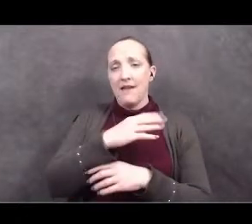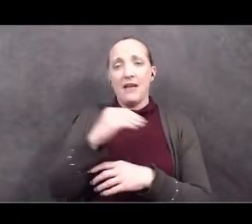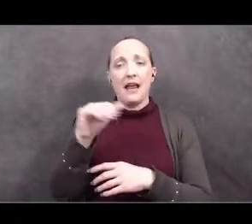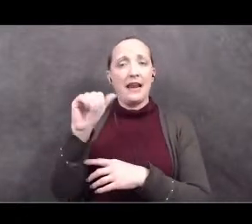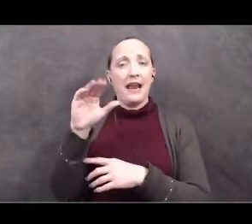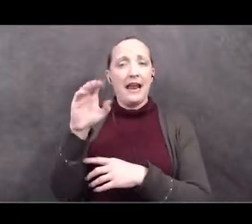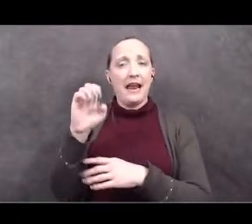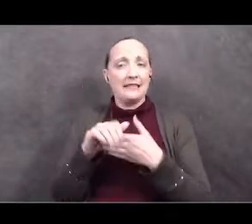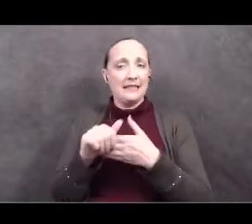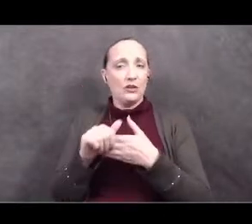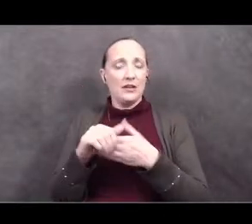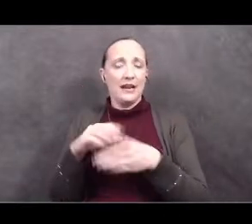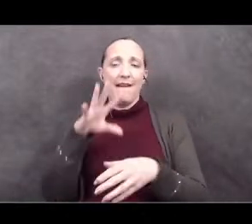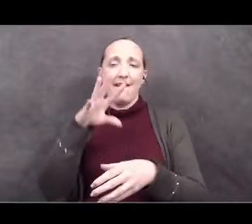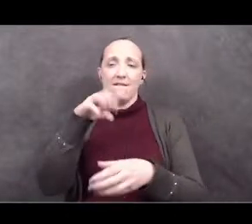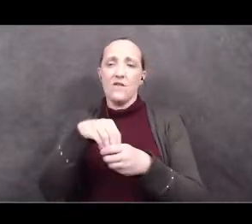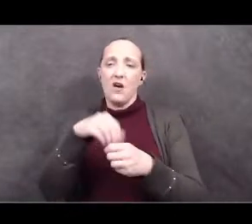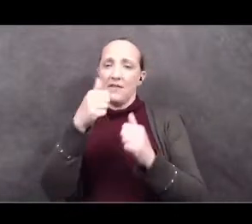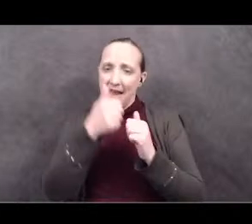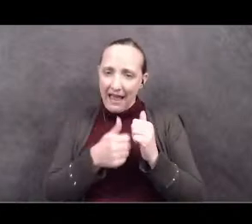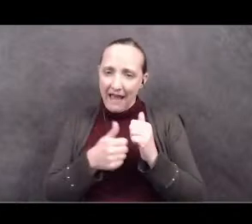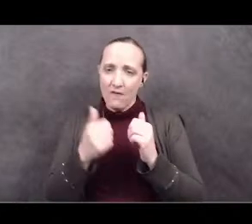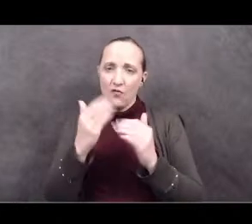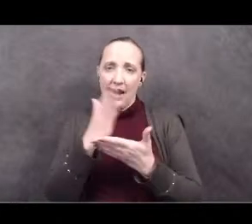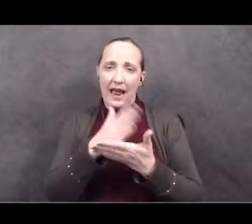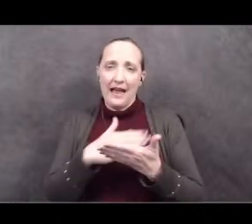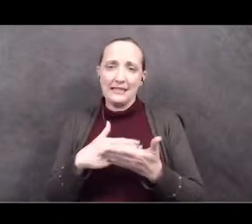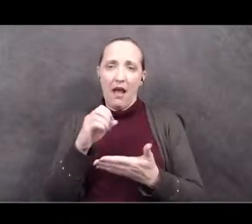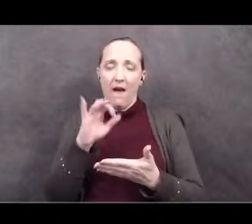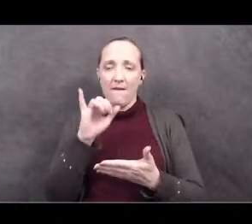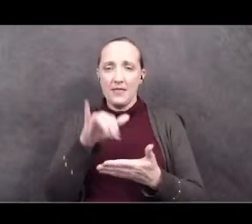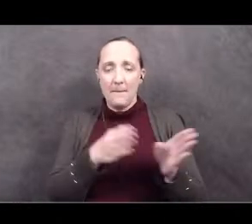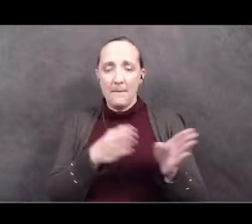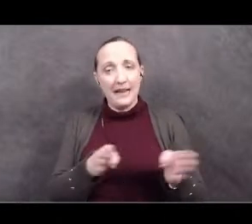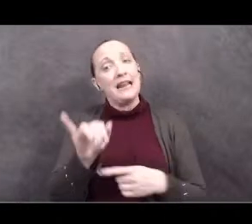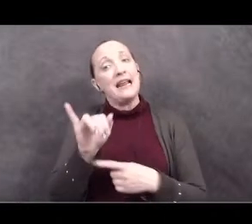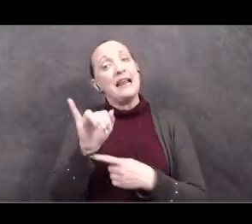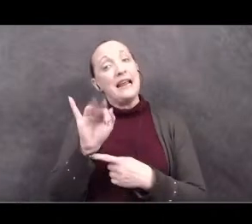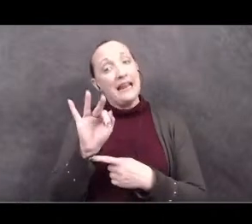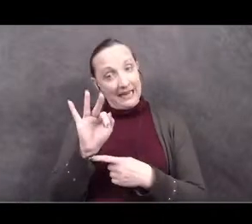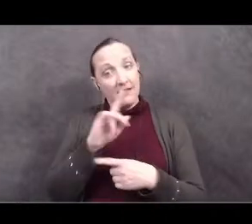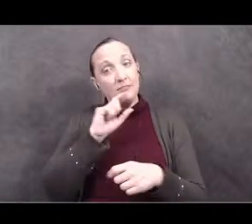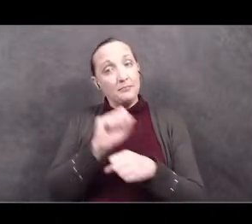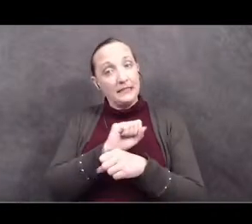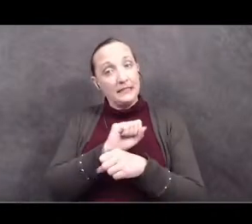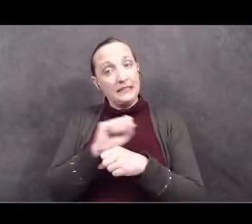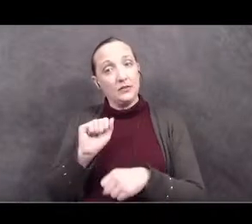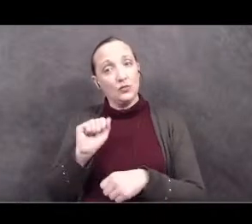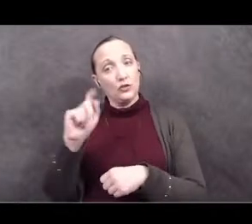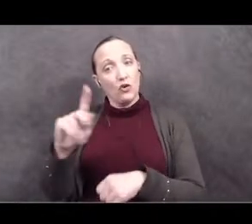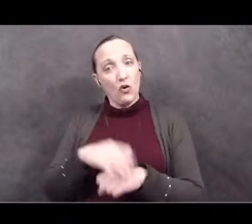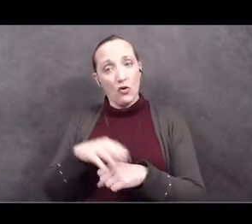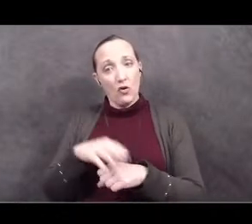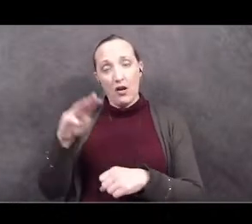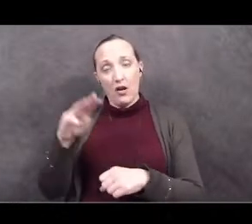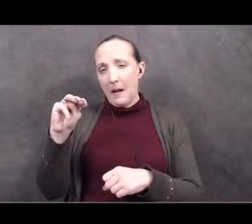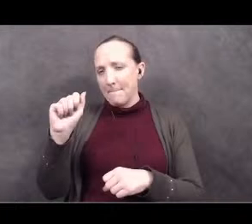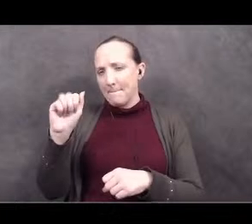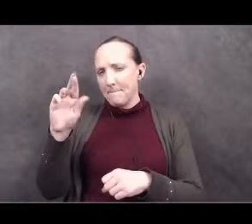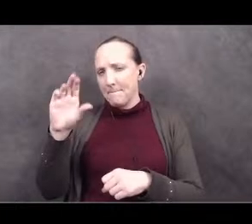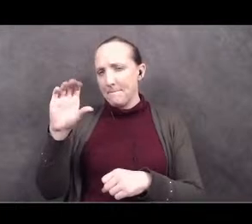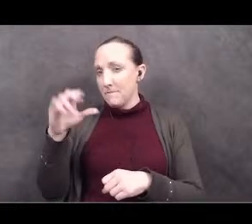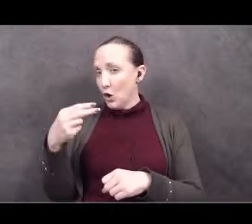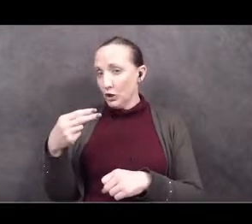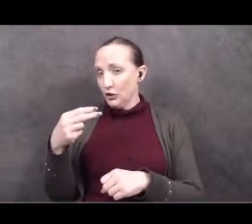every aspect of that planning if the decision is to return on March 5th we want to remind